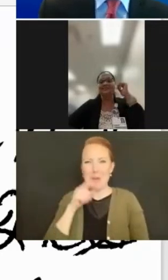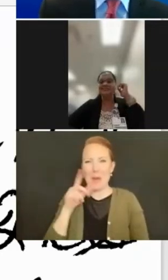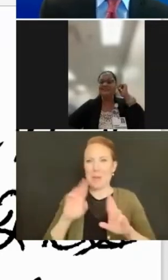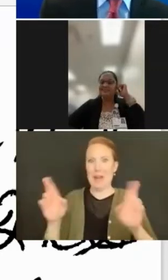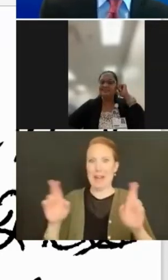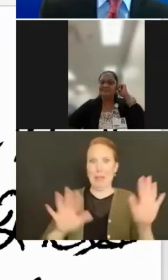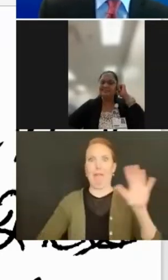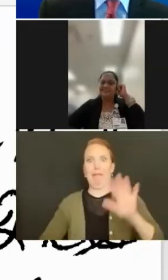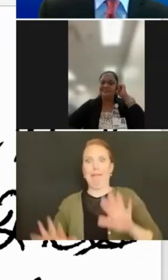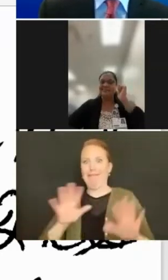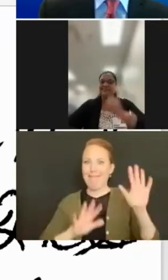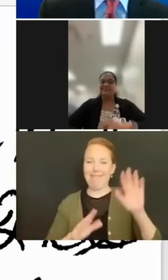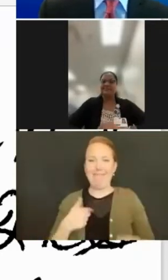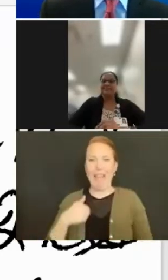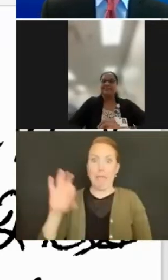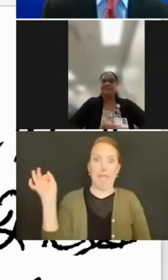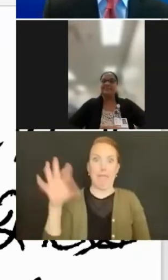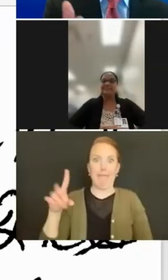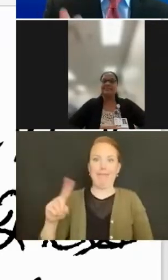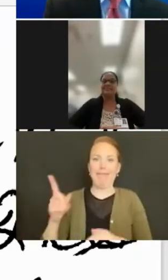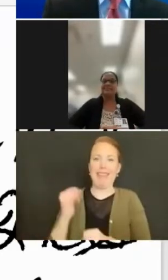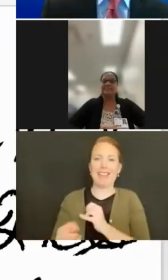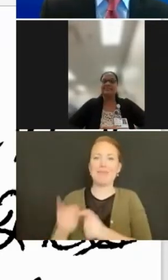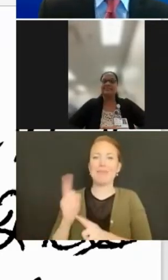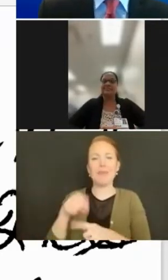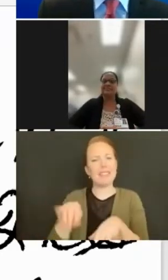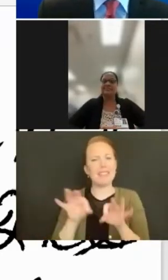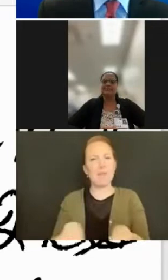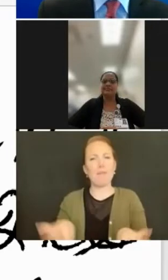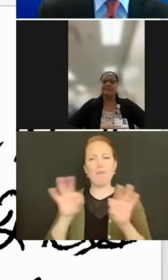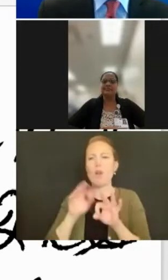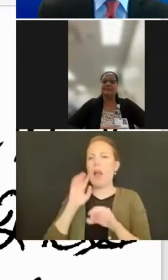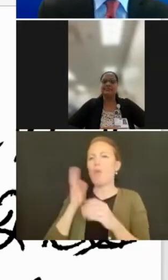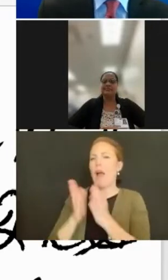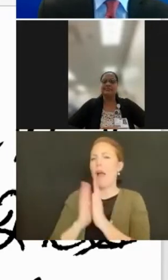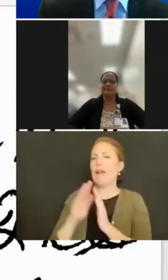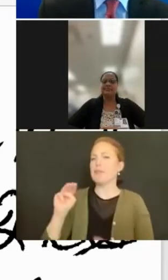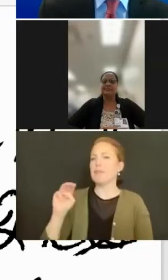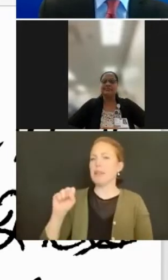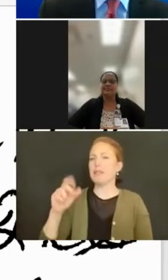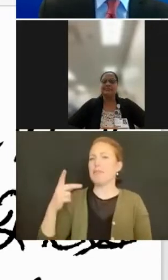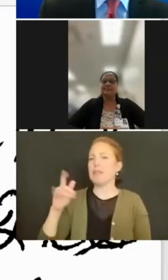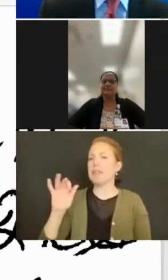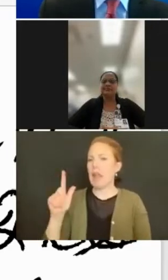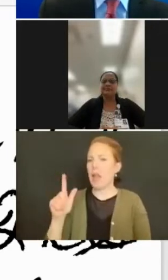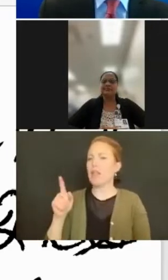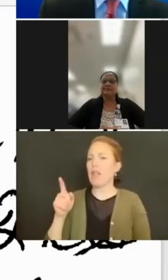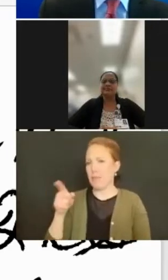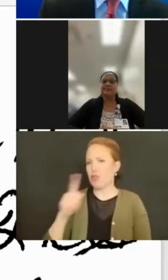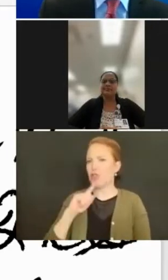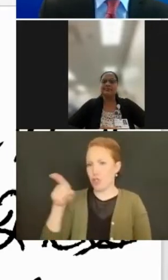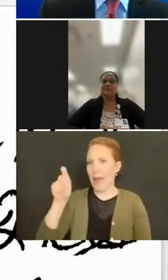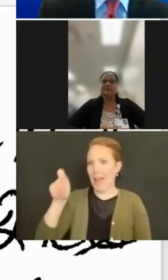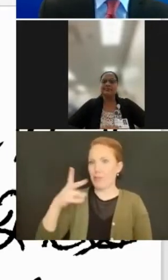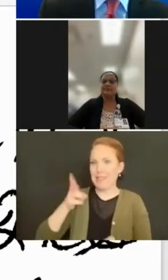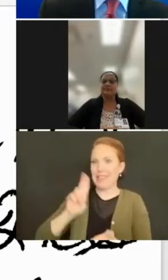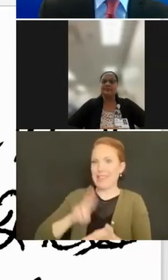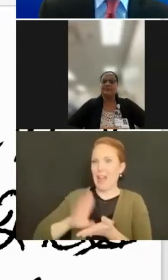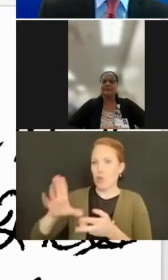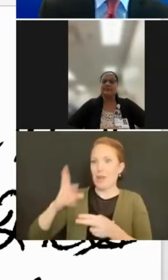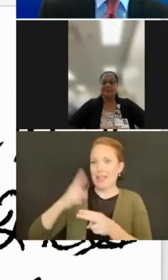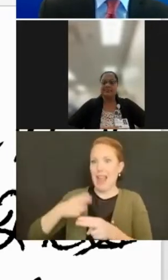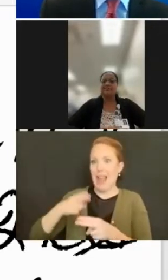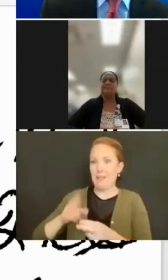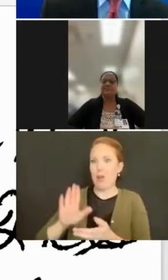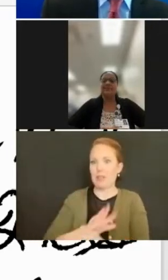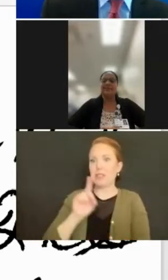pull the wild card, but this is important. And I'll ask Ms. Patel, talk about I'm sure you have to sign your name on documents all the